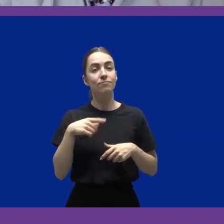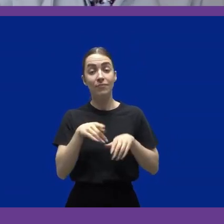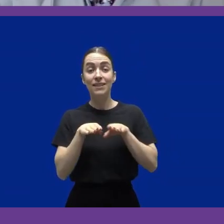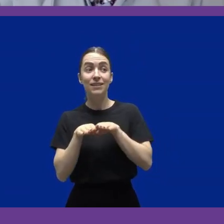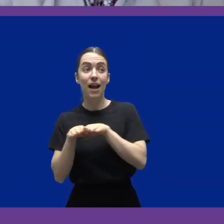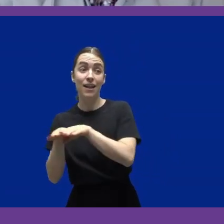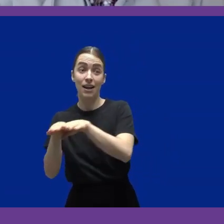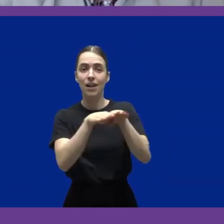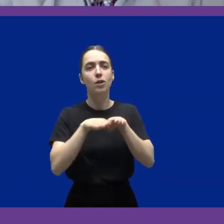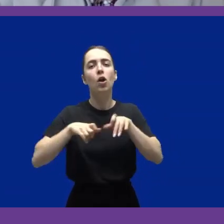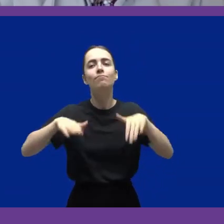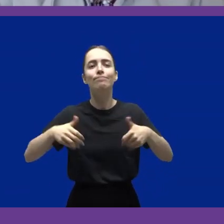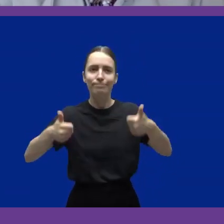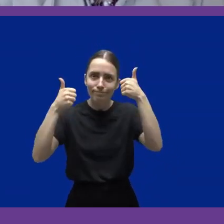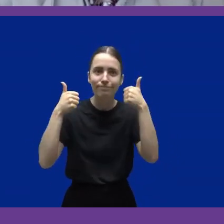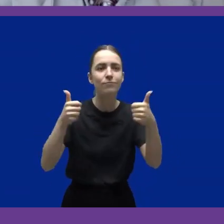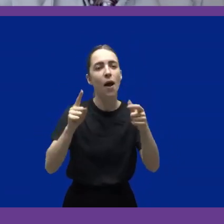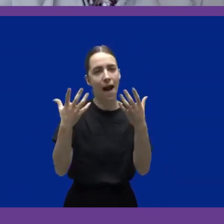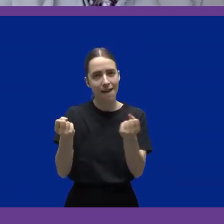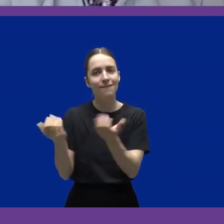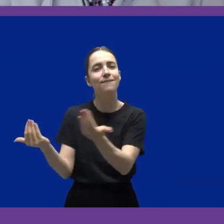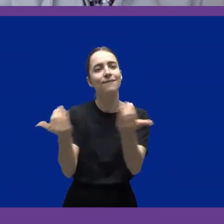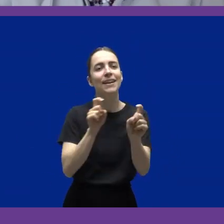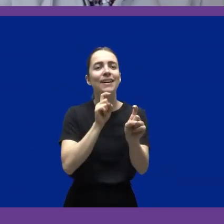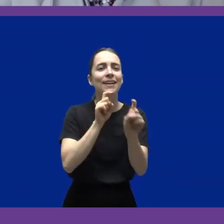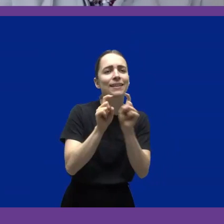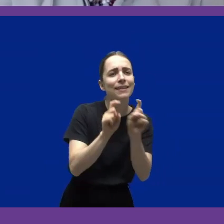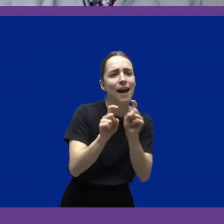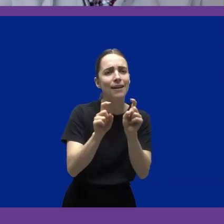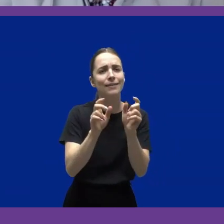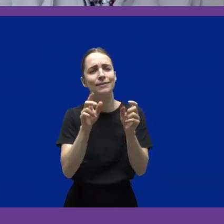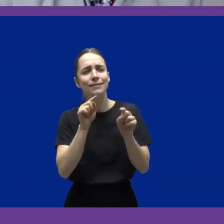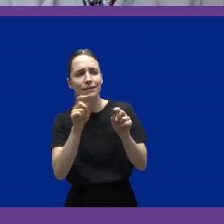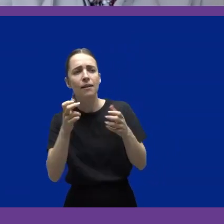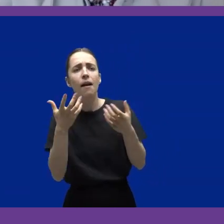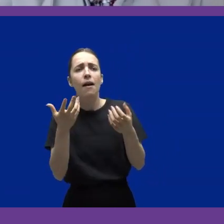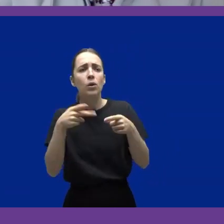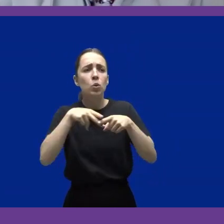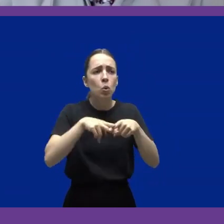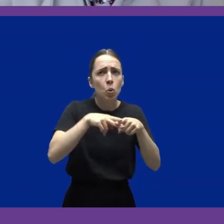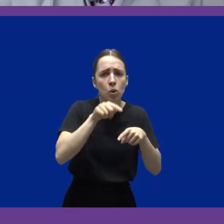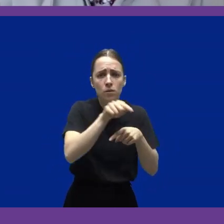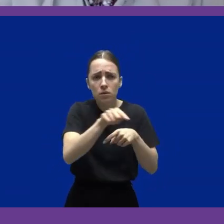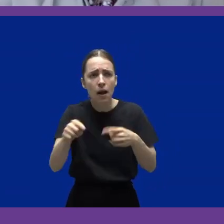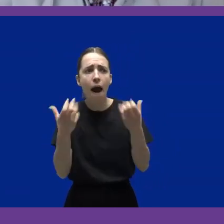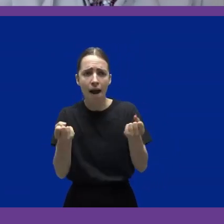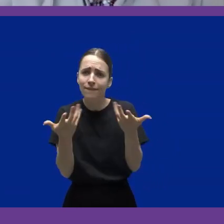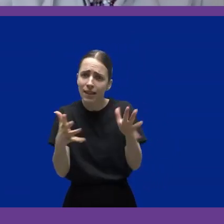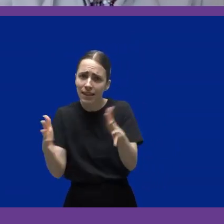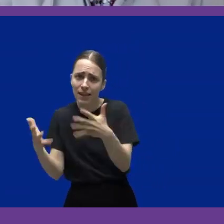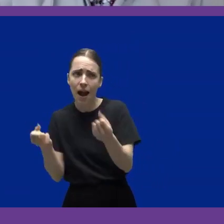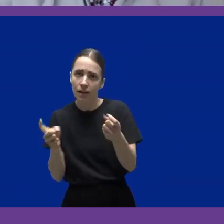us the reasons of the delays and what is foreseen in the meantime. However,